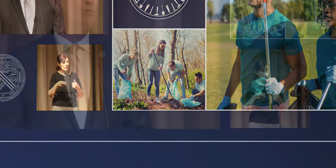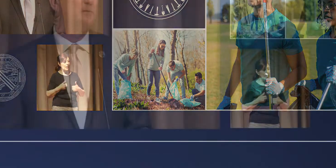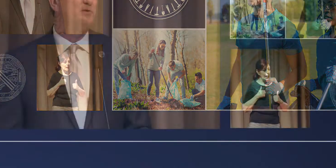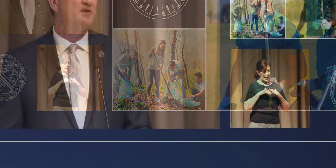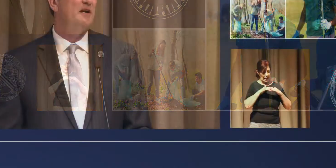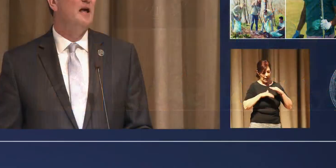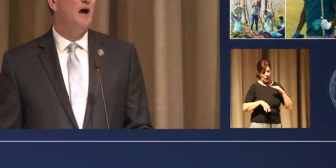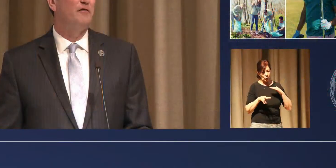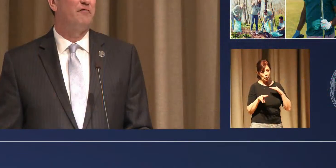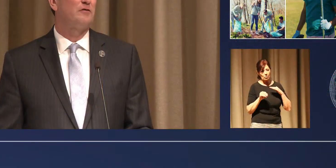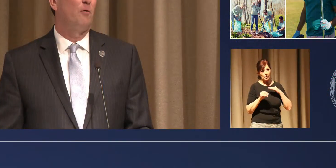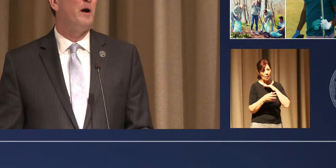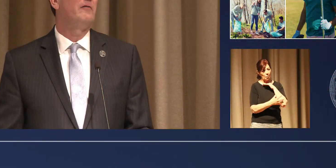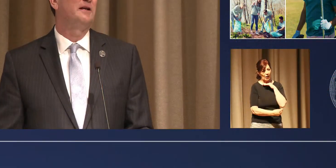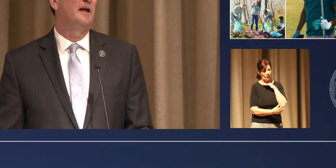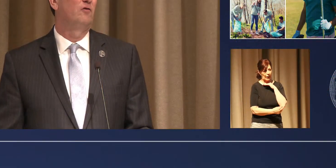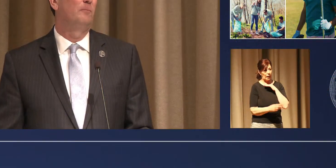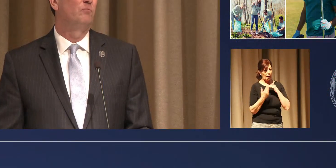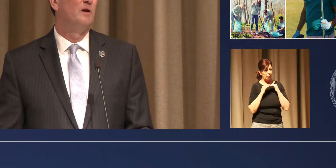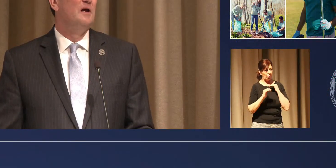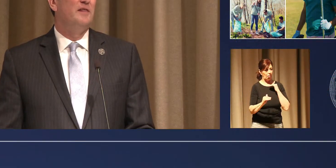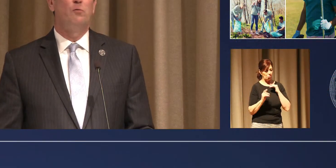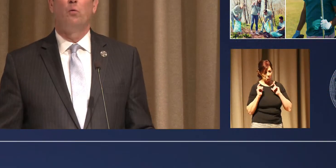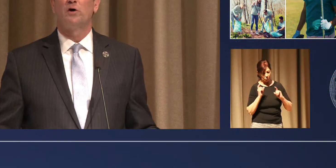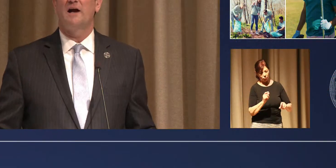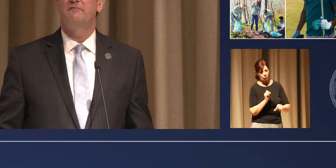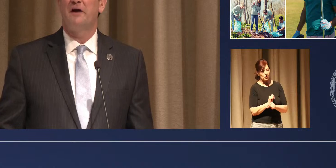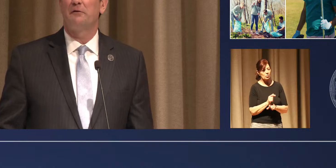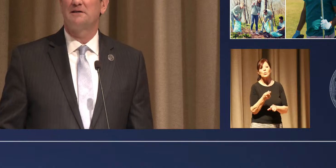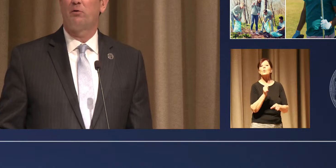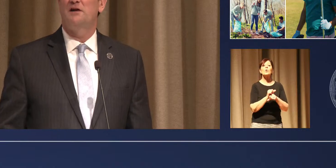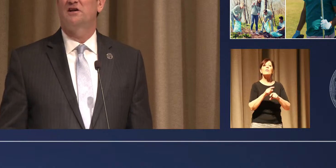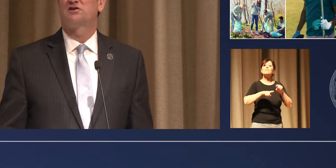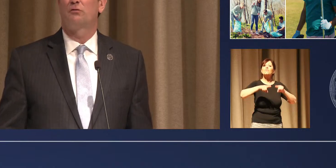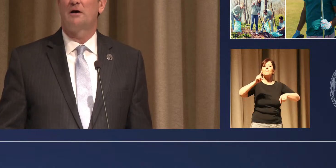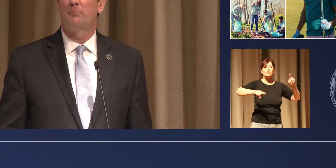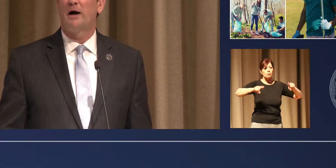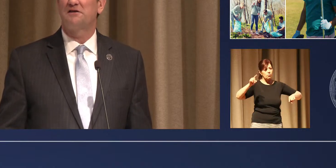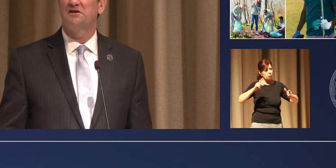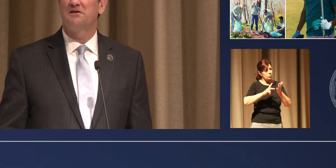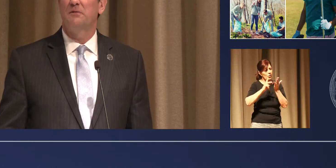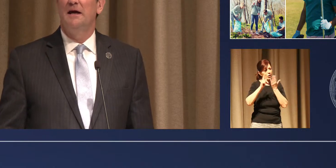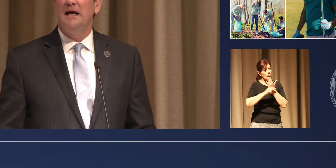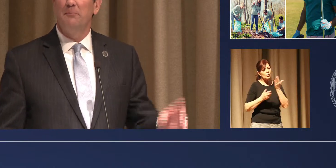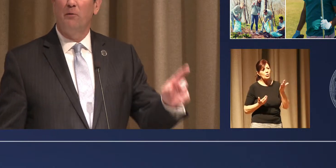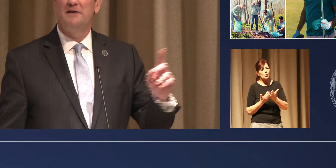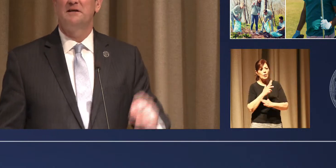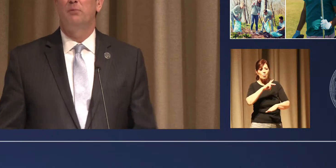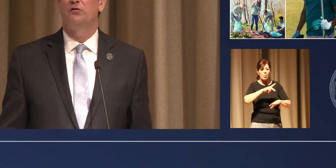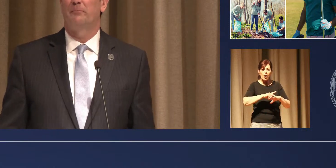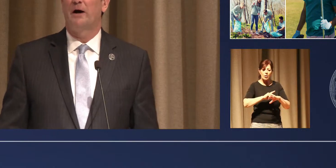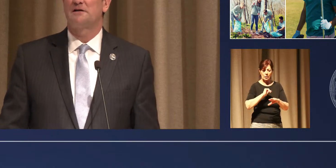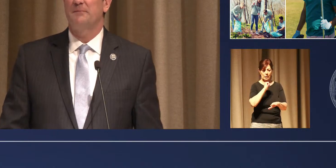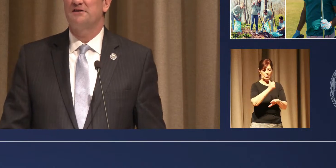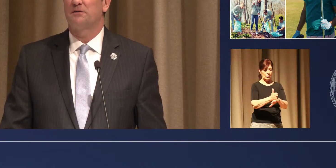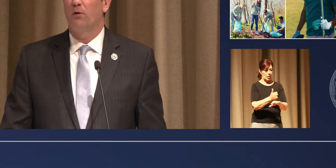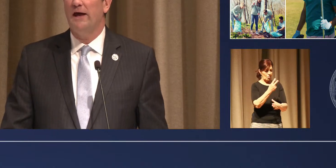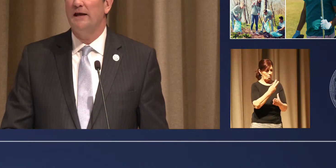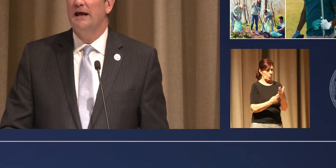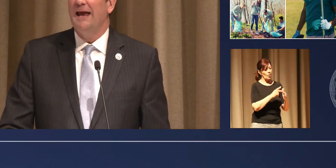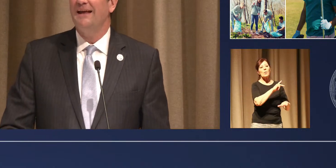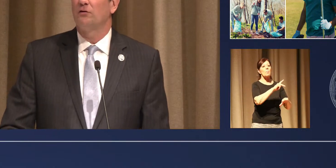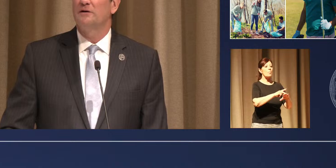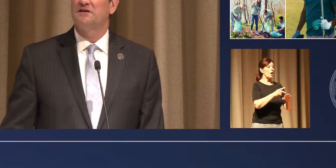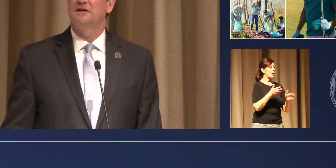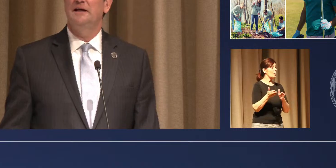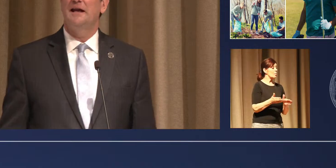than 200% of the federal poverty level. They will work on various projects throughout our park system, implementing both the Parks Master